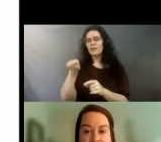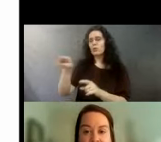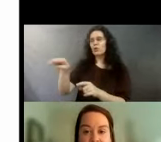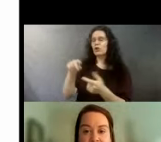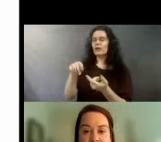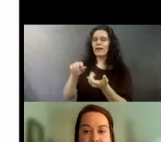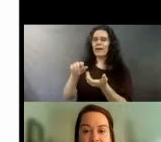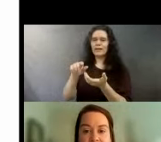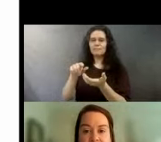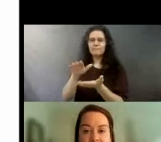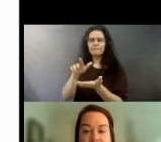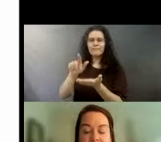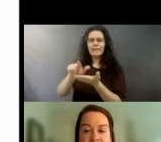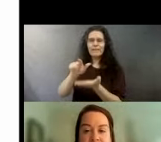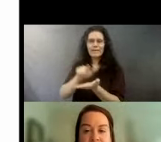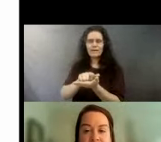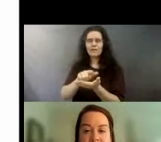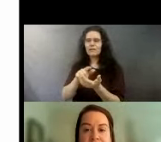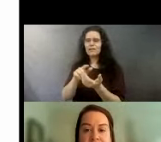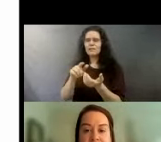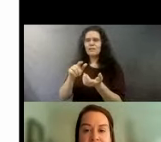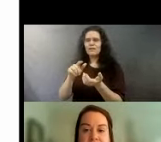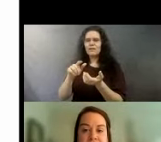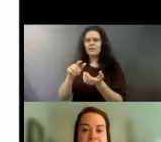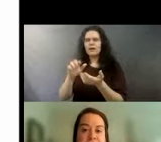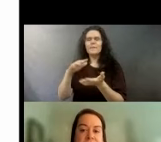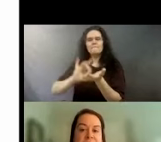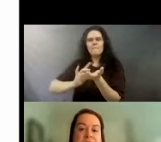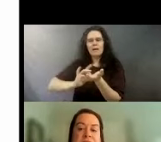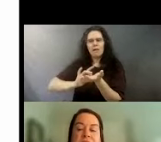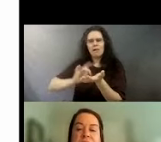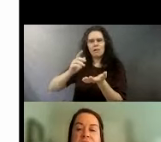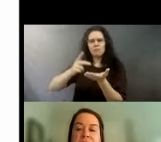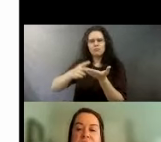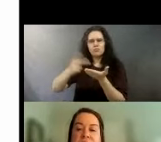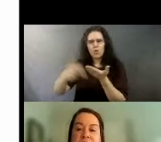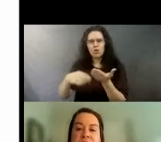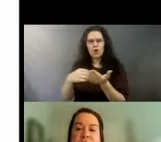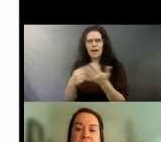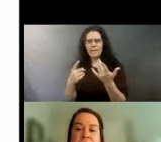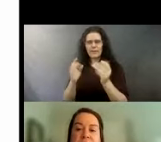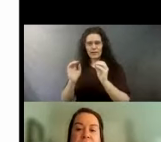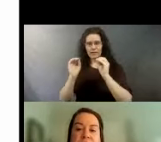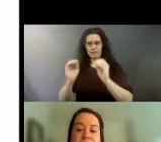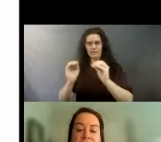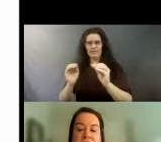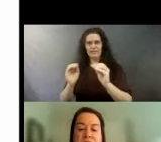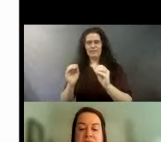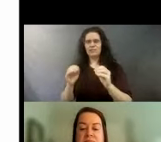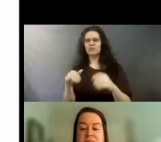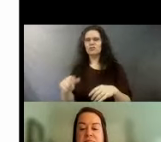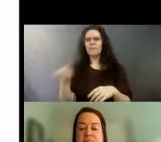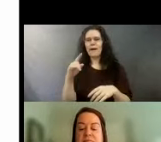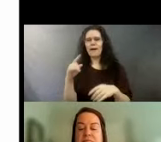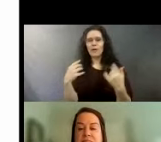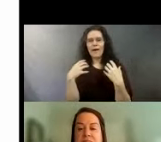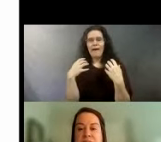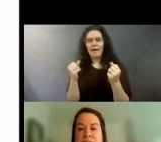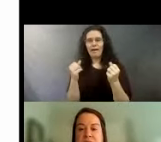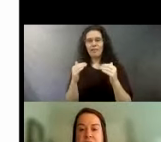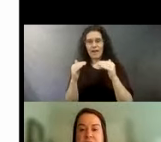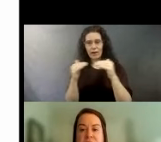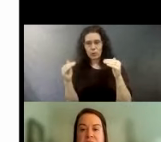to advocacy, social determinants of health, health equity. And so definitely any trainings related to MLP are going